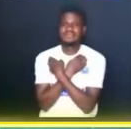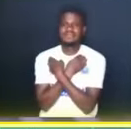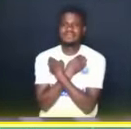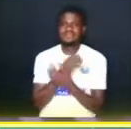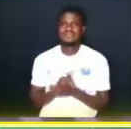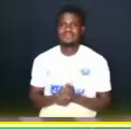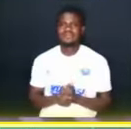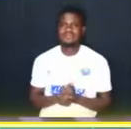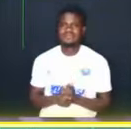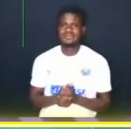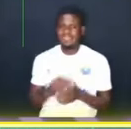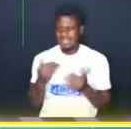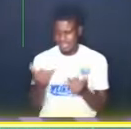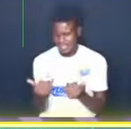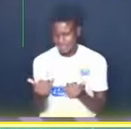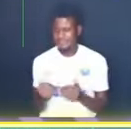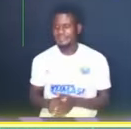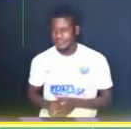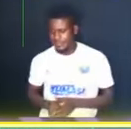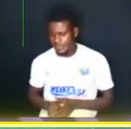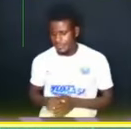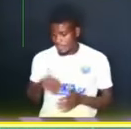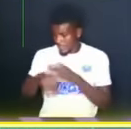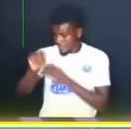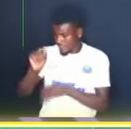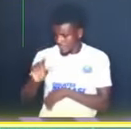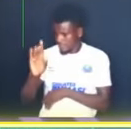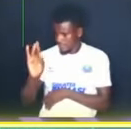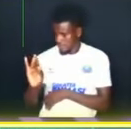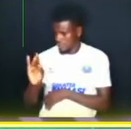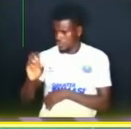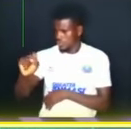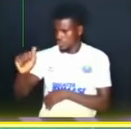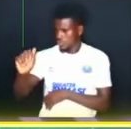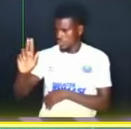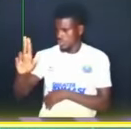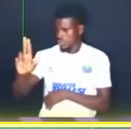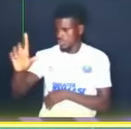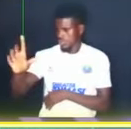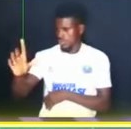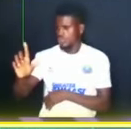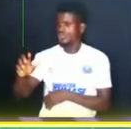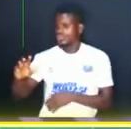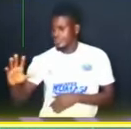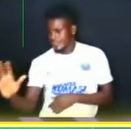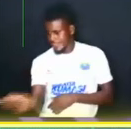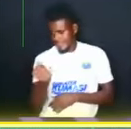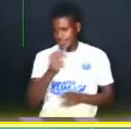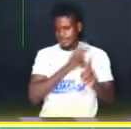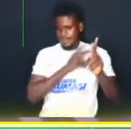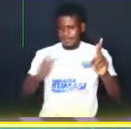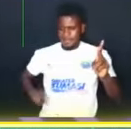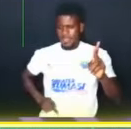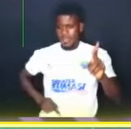Now verse 8. He took Agag, king of the Amalekites, alive, and